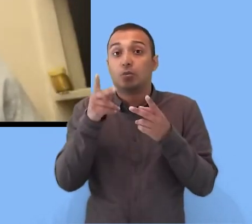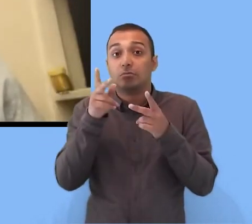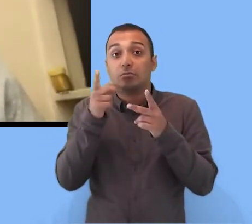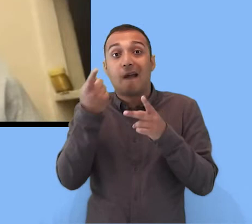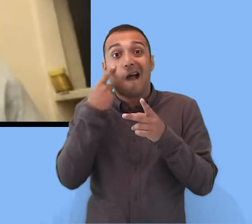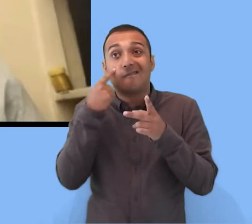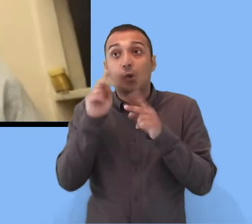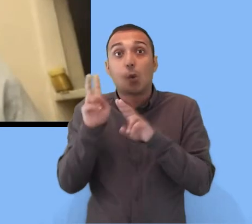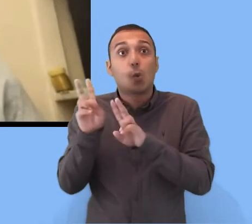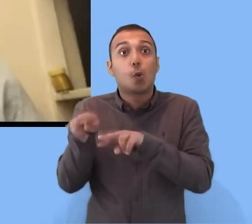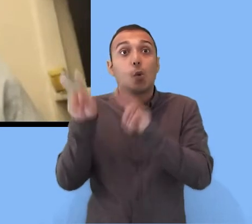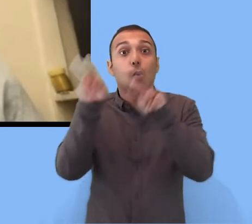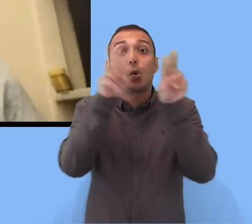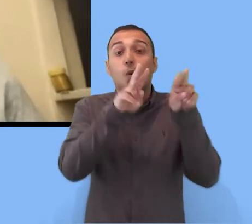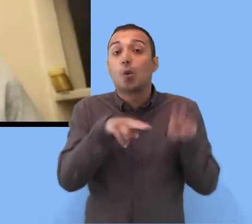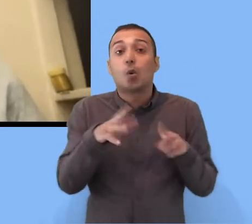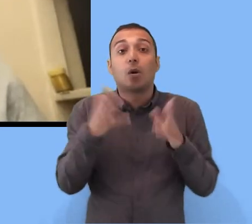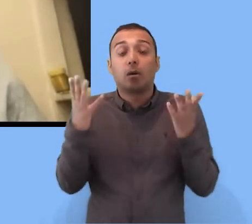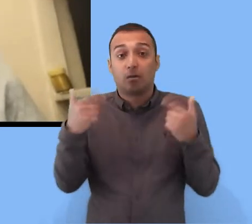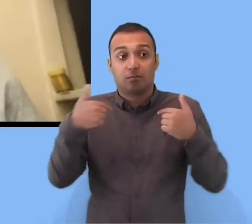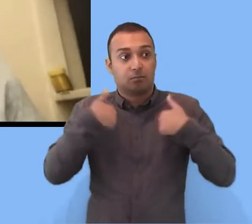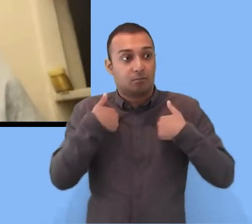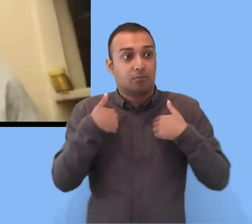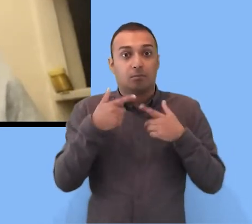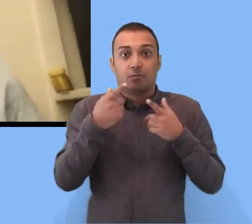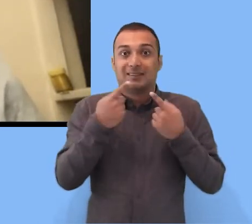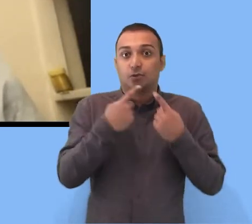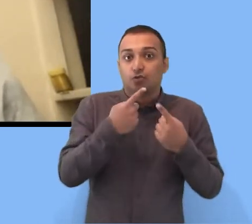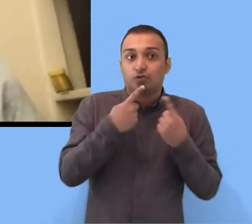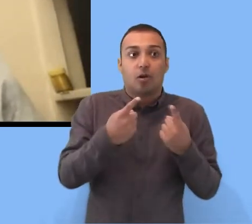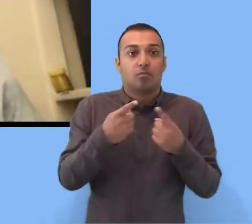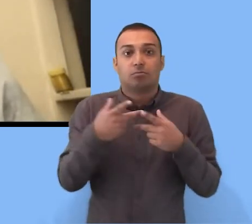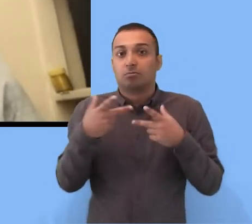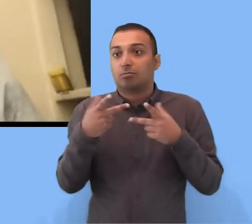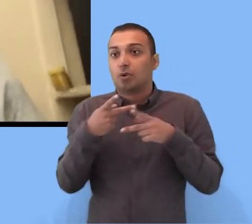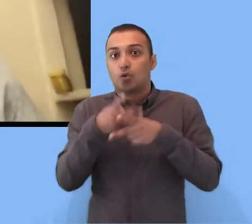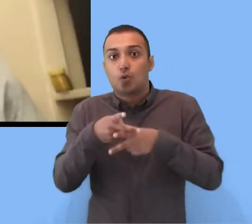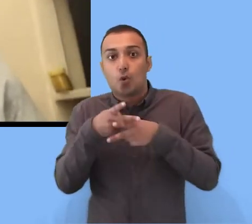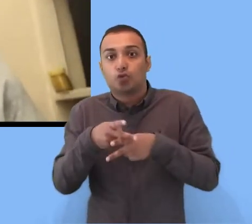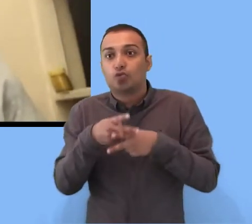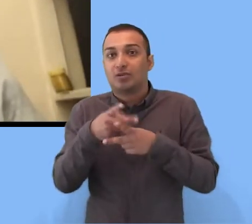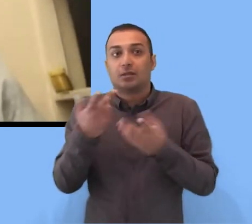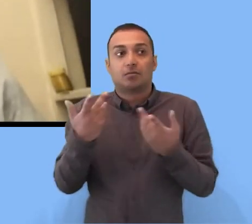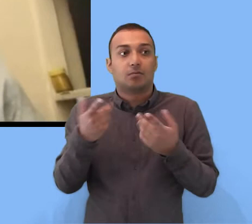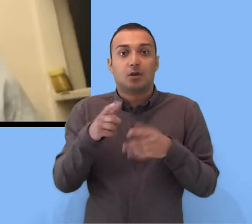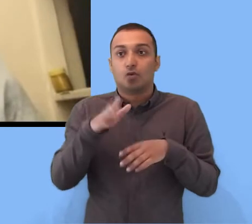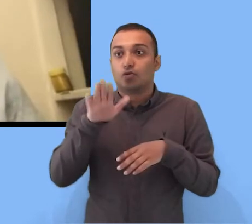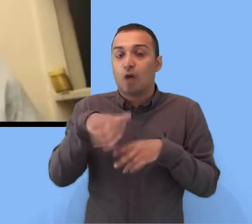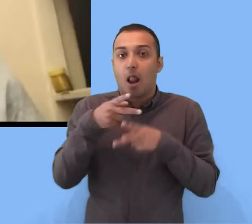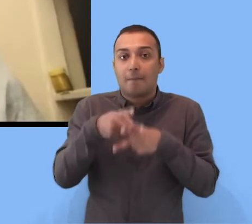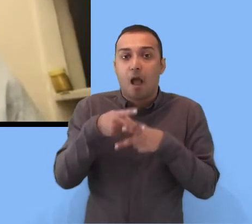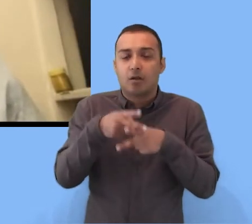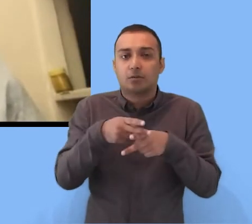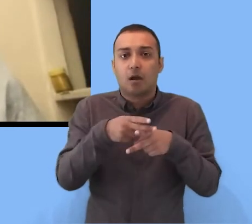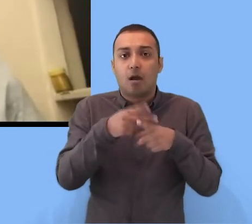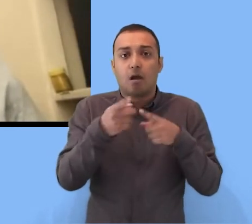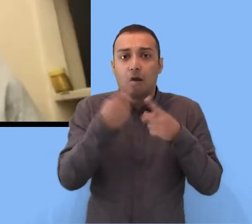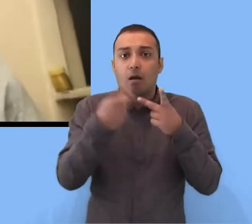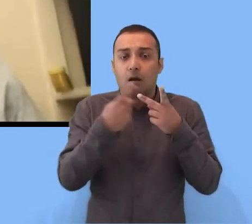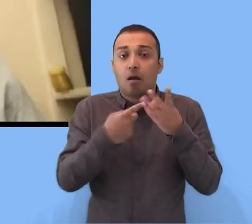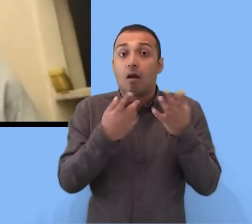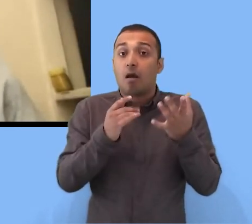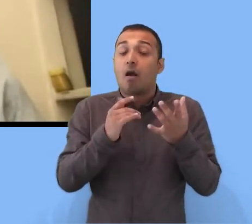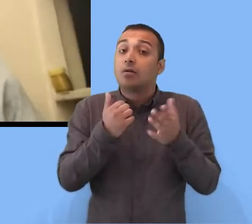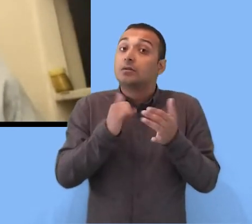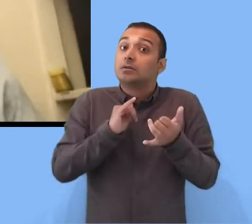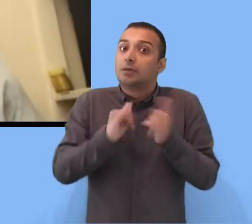we, the educators, the nursery owners, the PVIs, the childminders, and etc., we can have premeditated